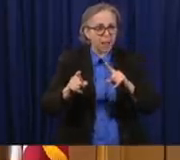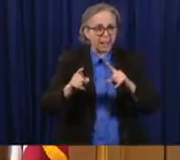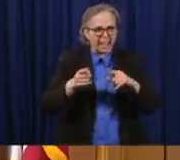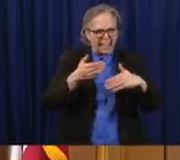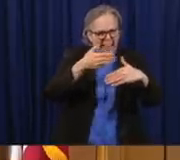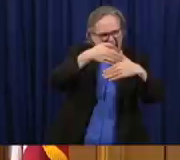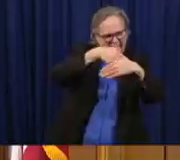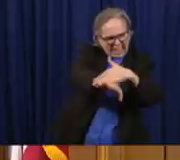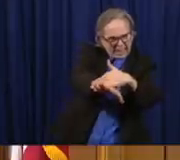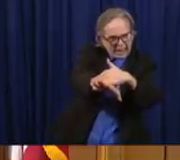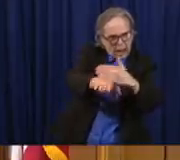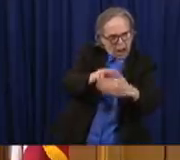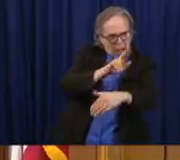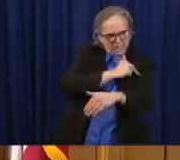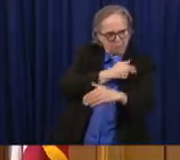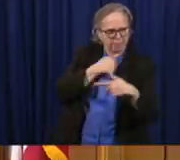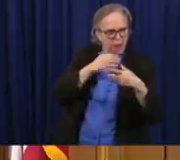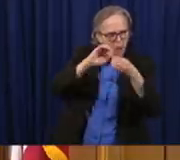absolutely